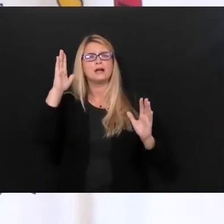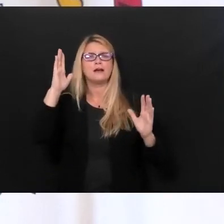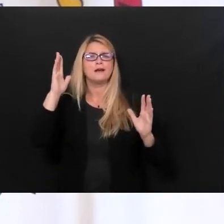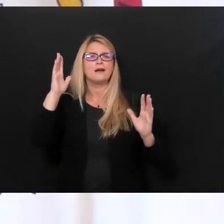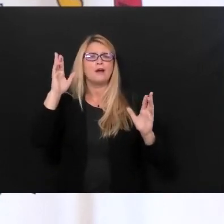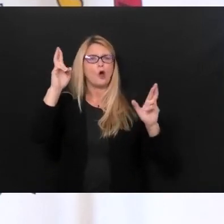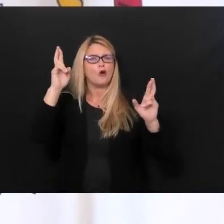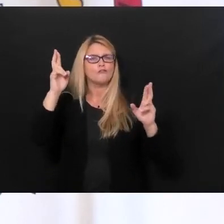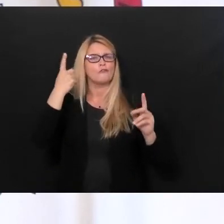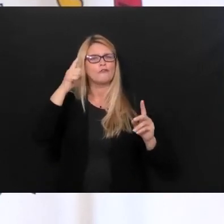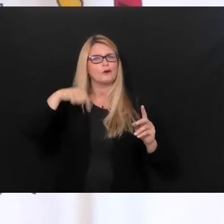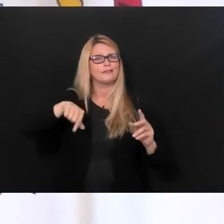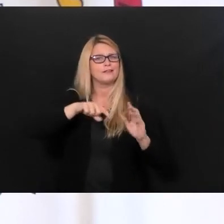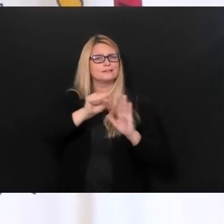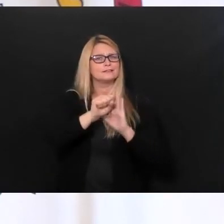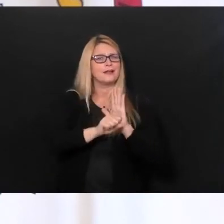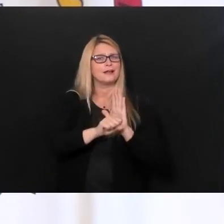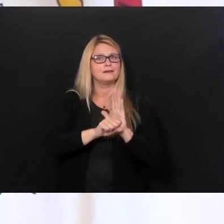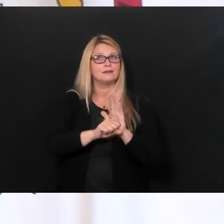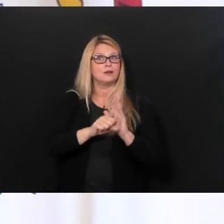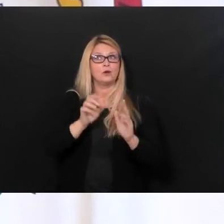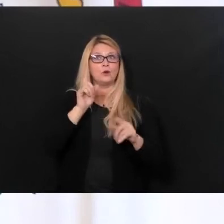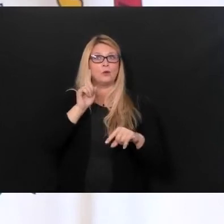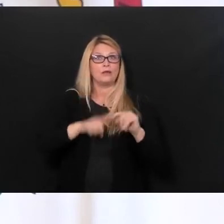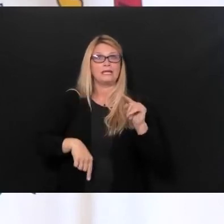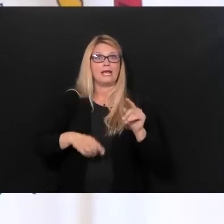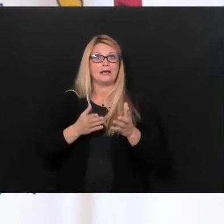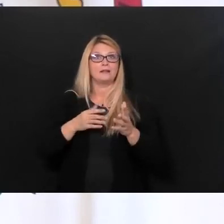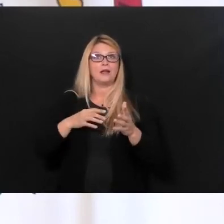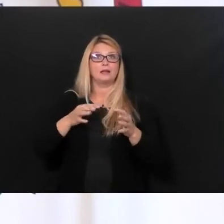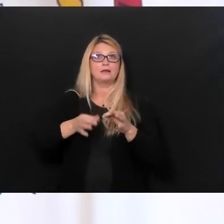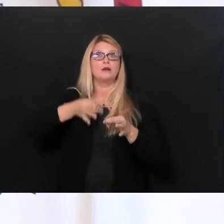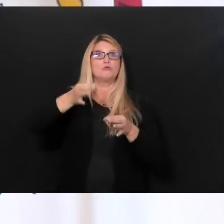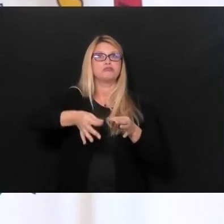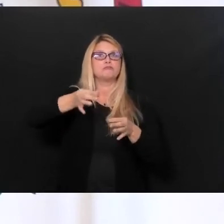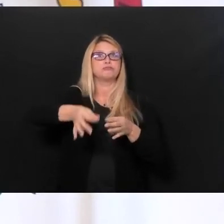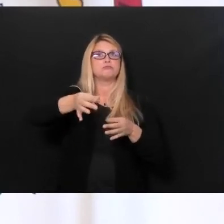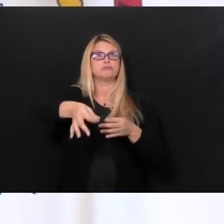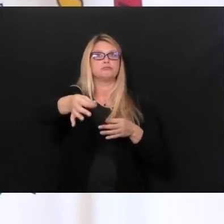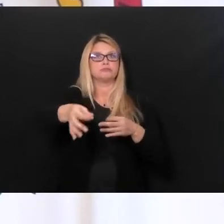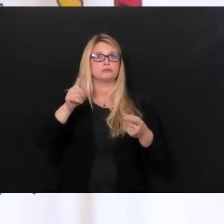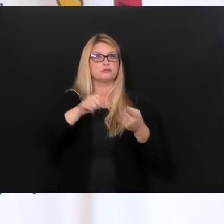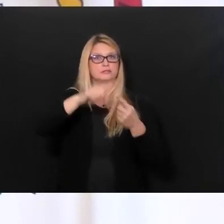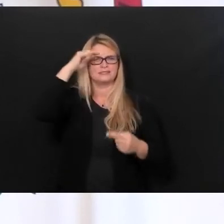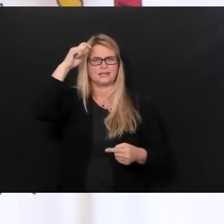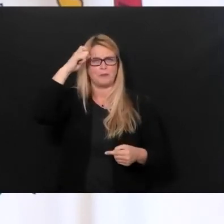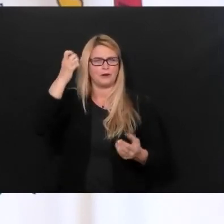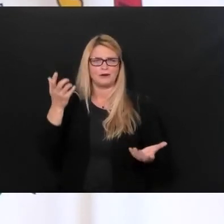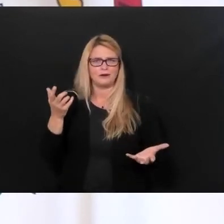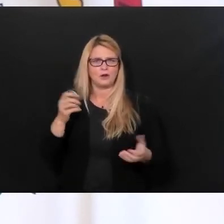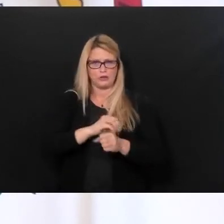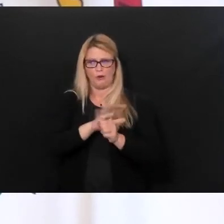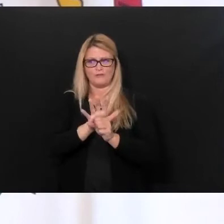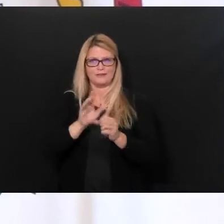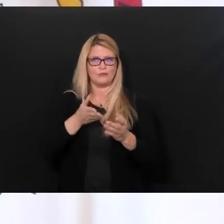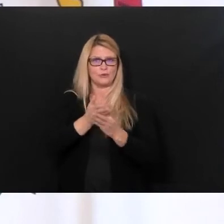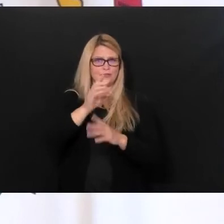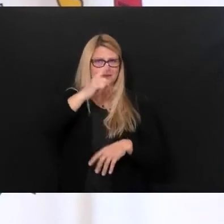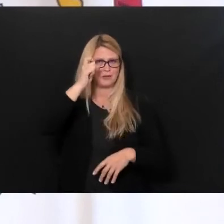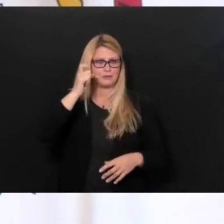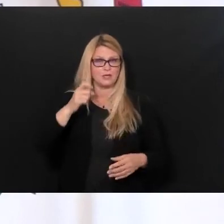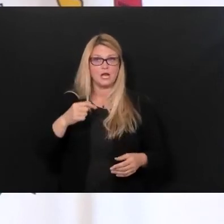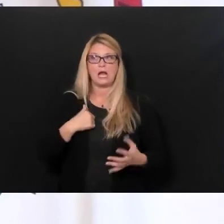Virginia that this is not going to drag out until the middle of the summer, you know, to where we can provide at that time vaccinations